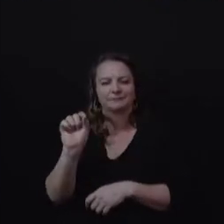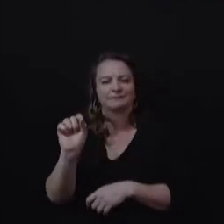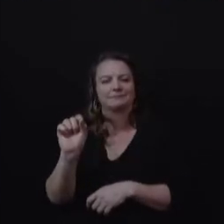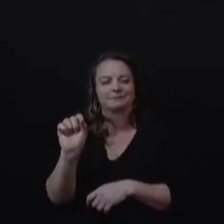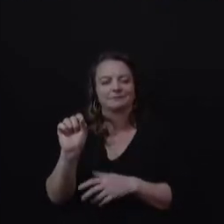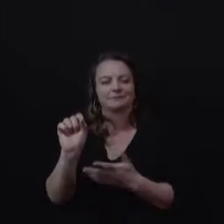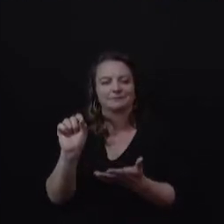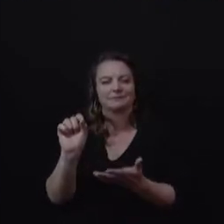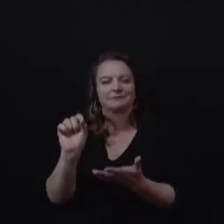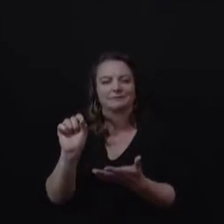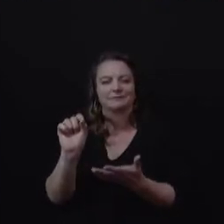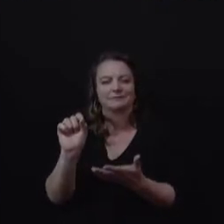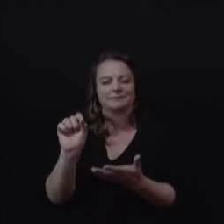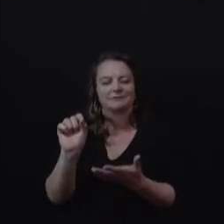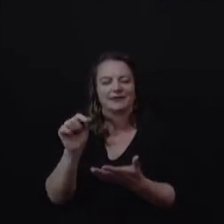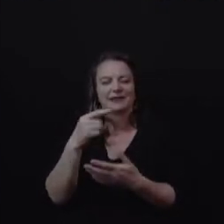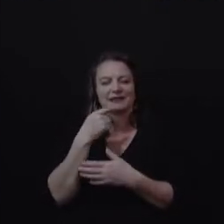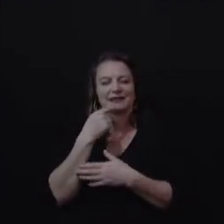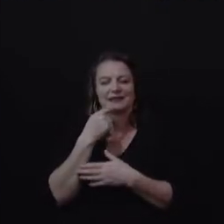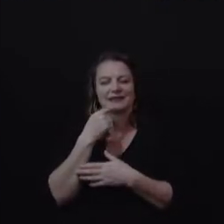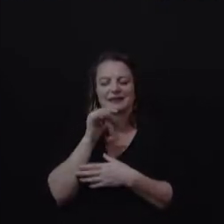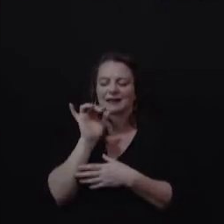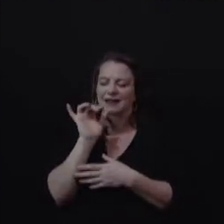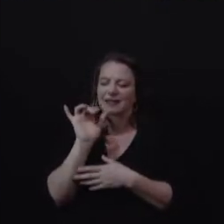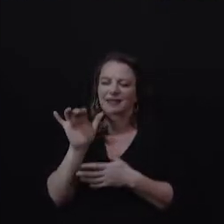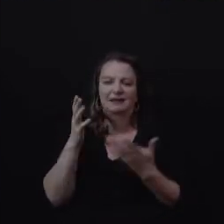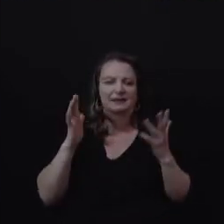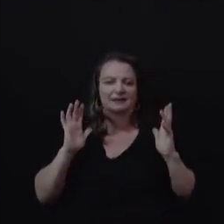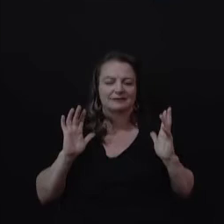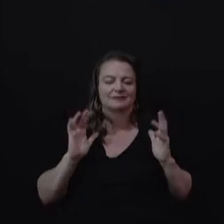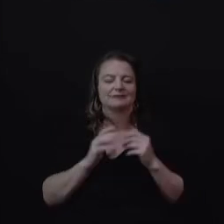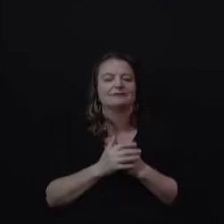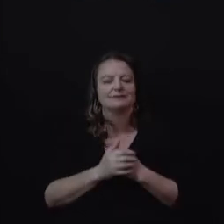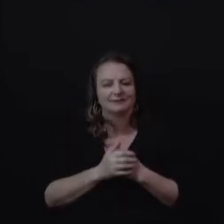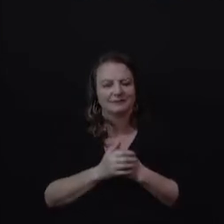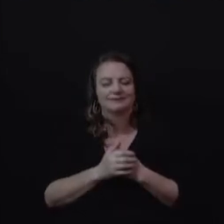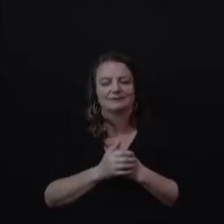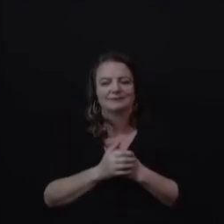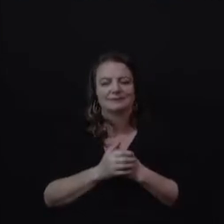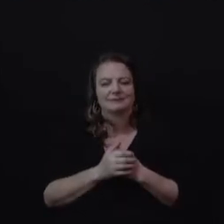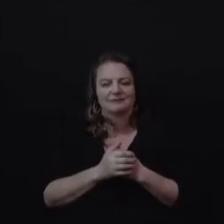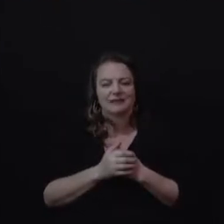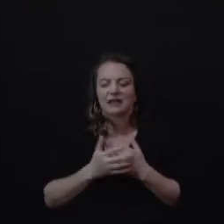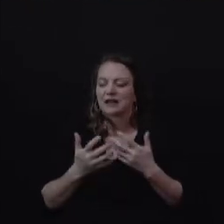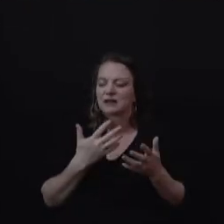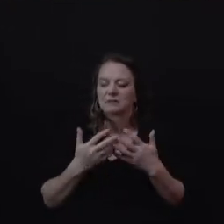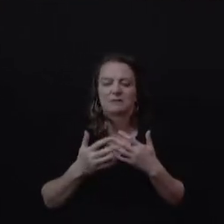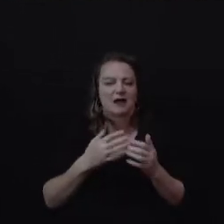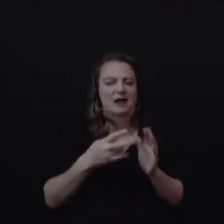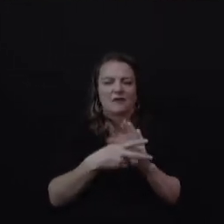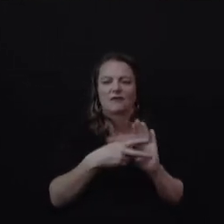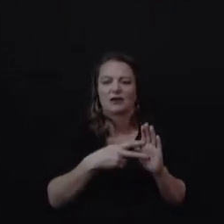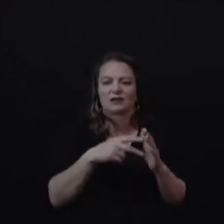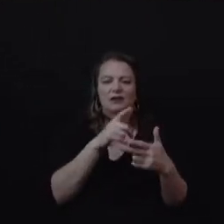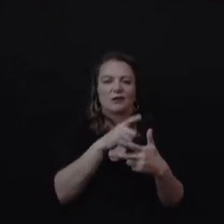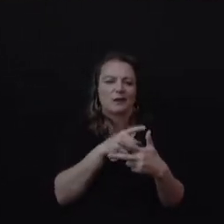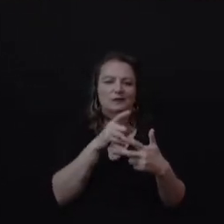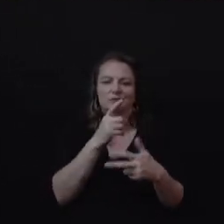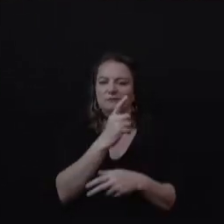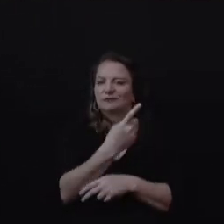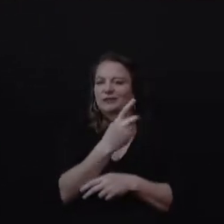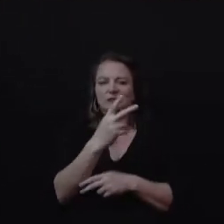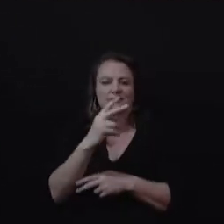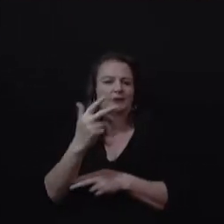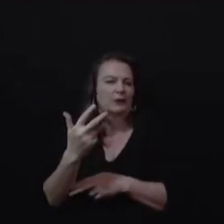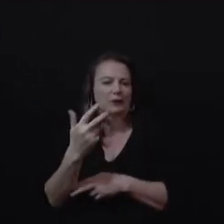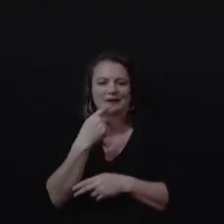into the wall today to say, that's it. No matter what verses 1, 2, and 3 says about